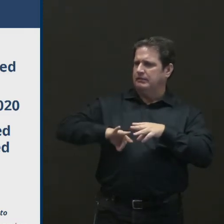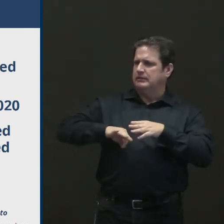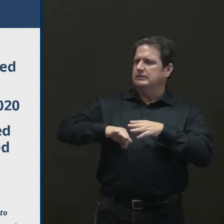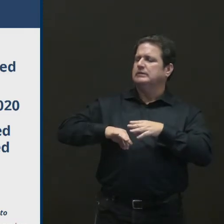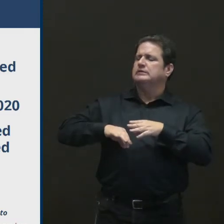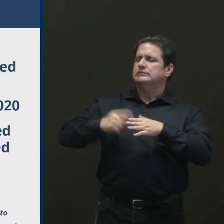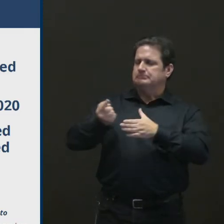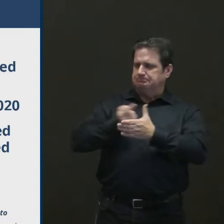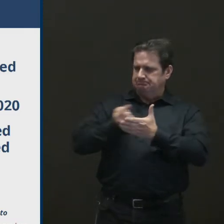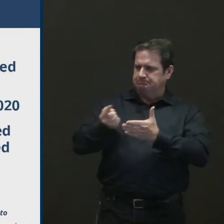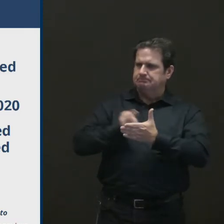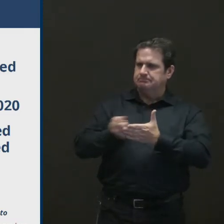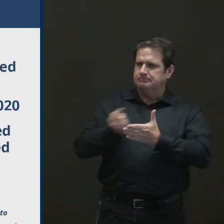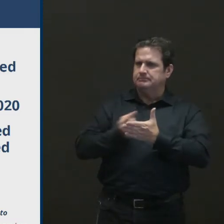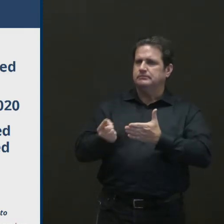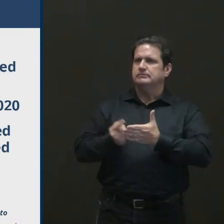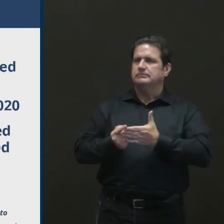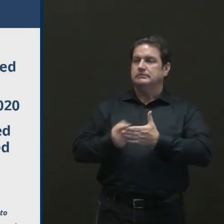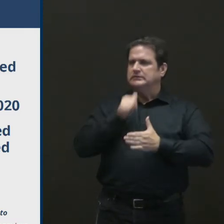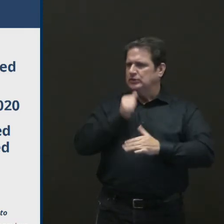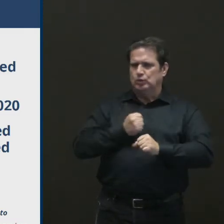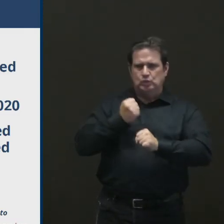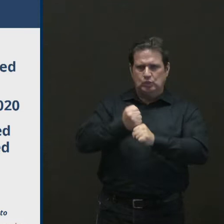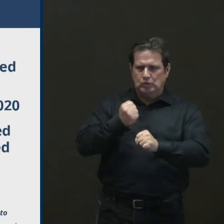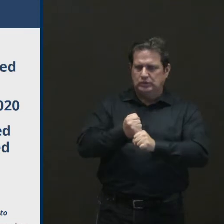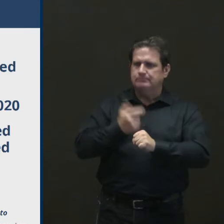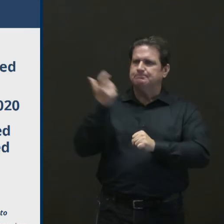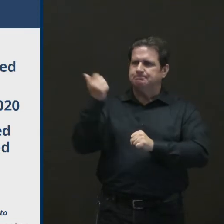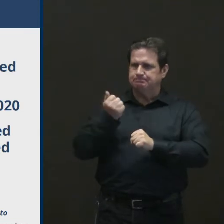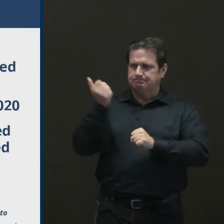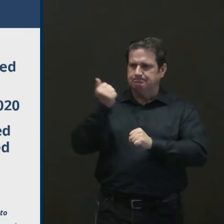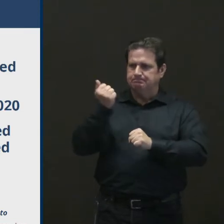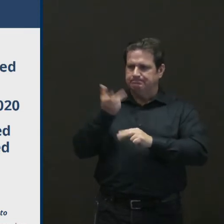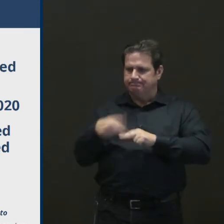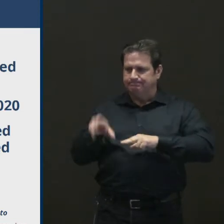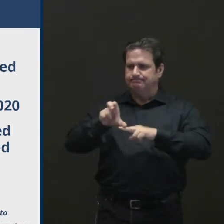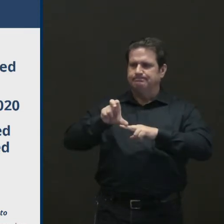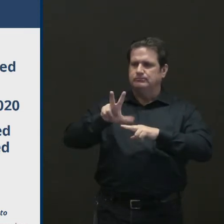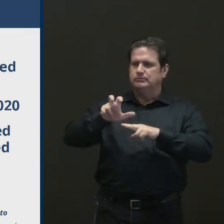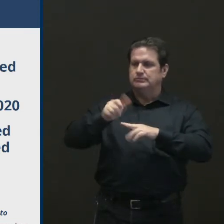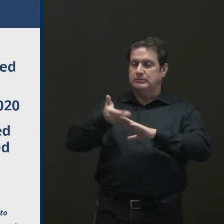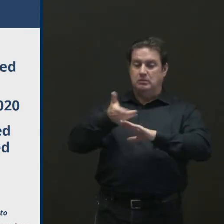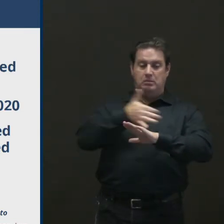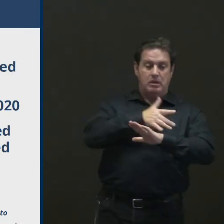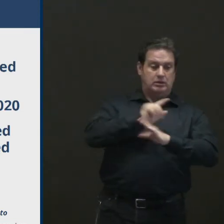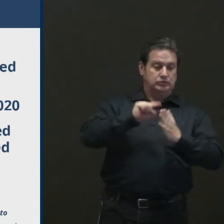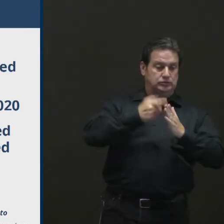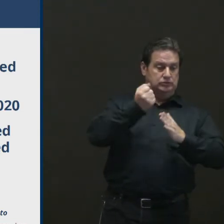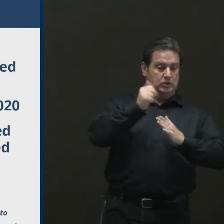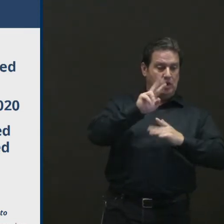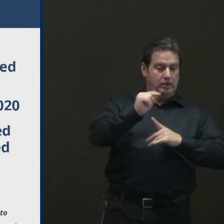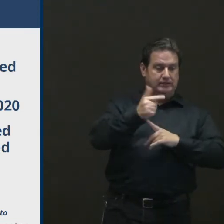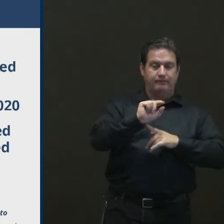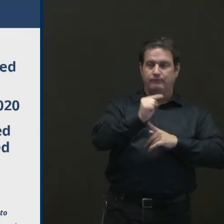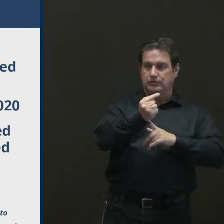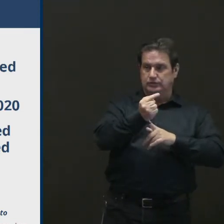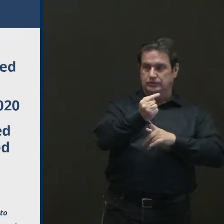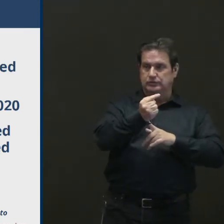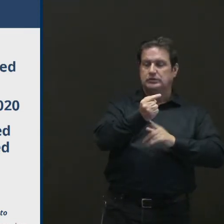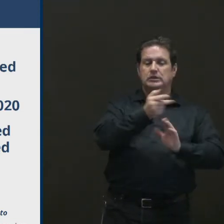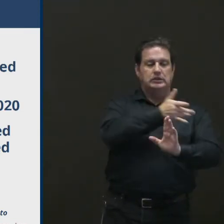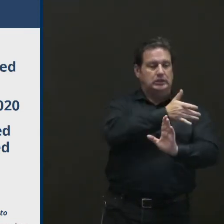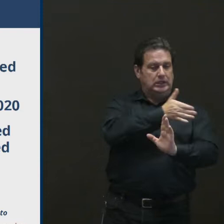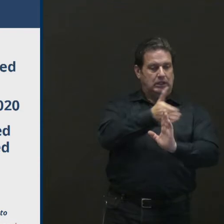assistance to eligible unemployed workers. It's going to be retroactive to August 1st of 2020, which is